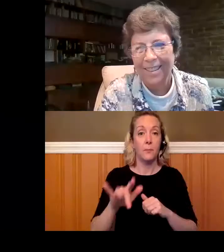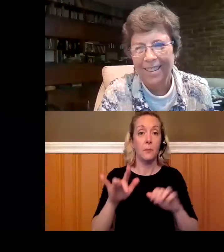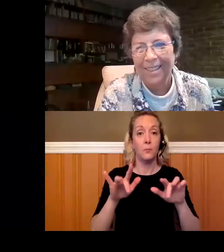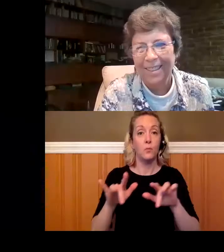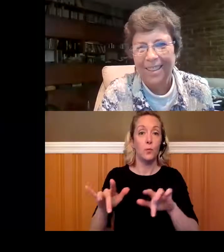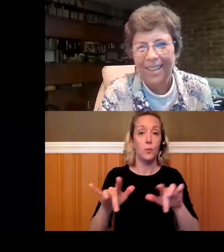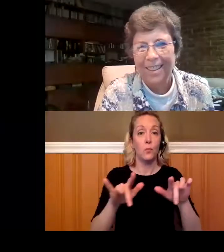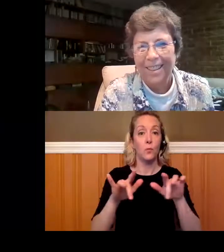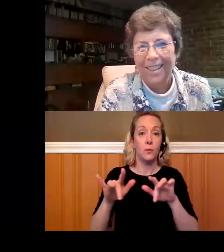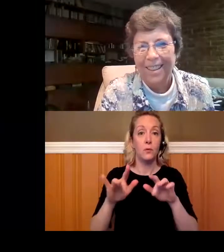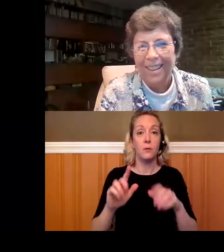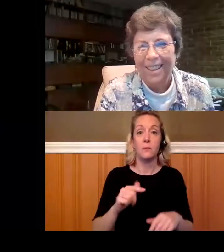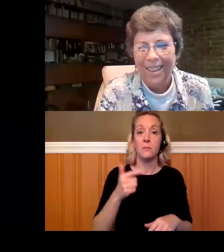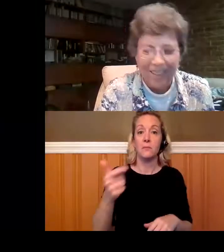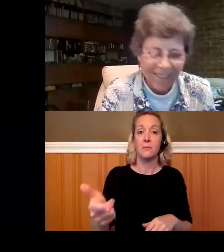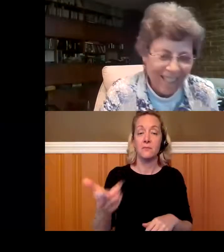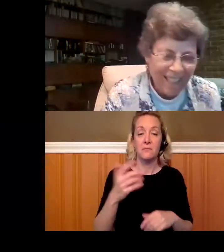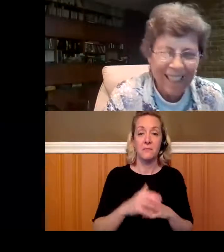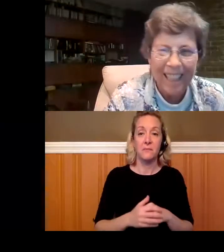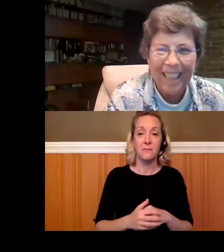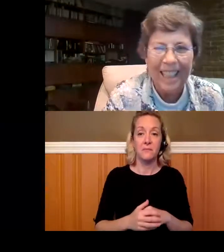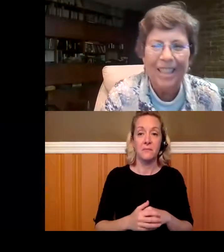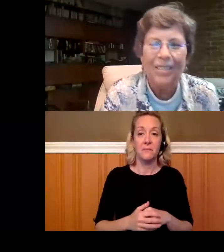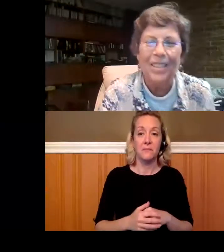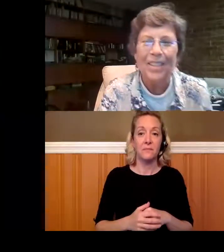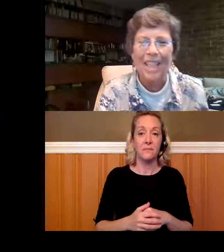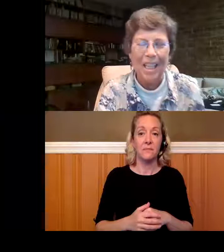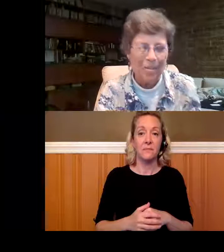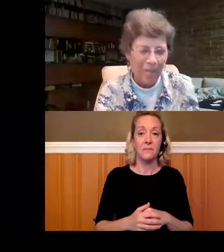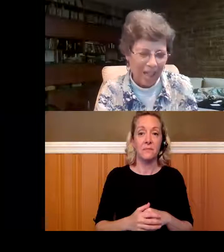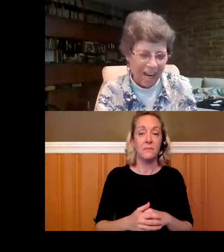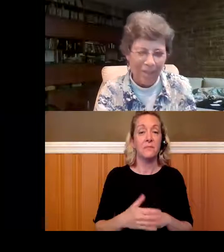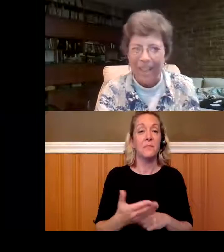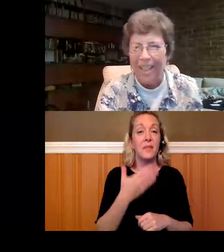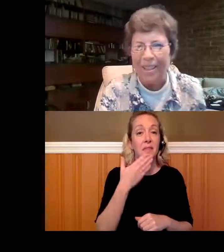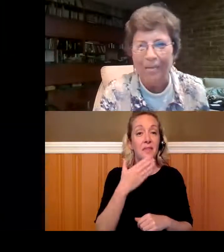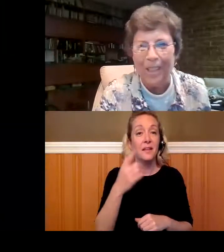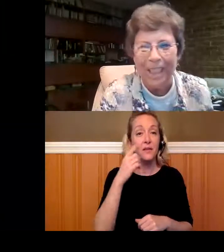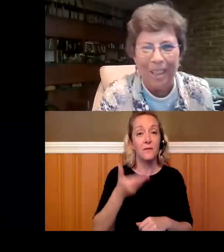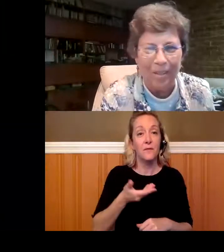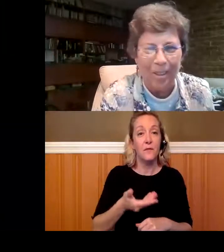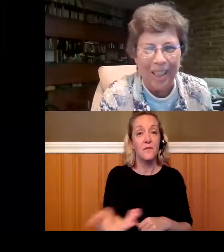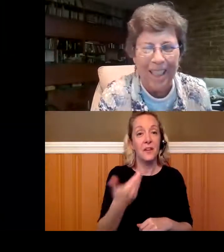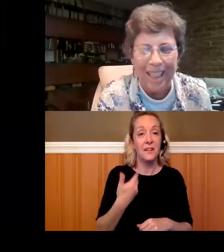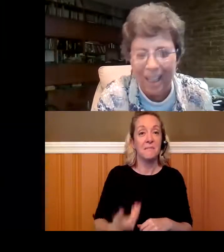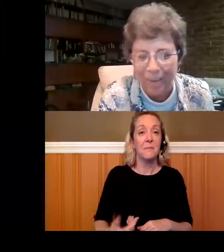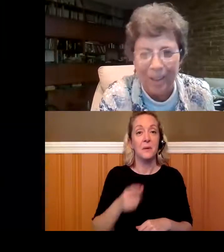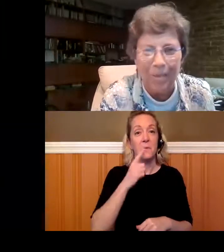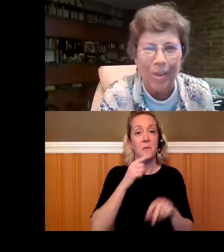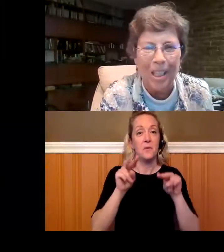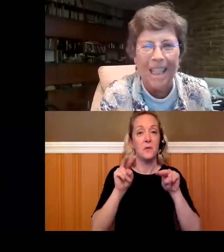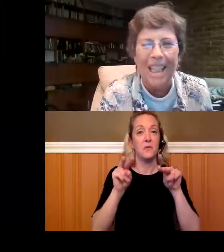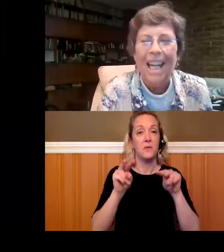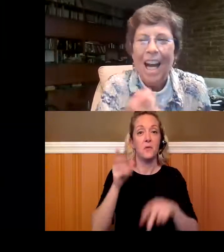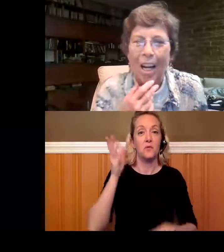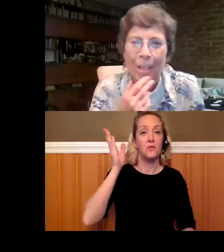and go for it. All right. Well, thank you for having me here. I'm really looking forward to this. I have been looking forward to this.